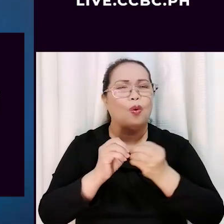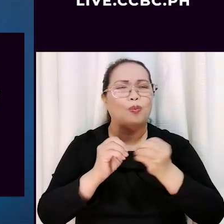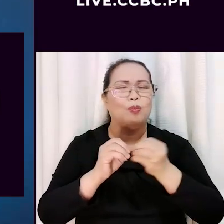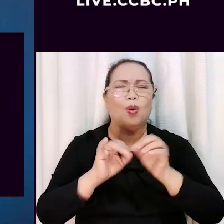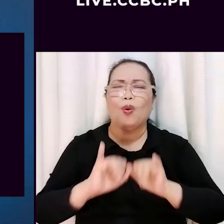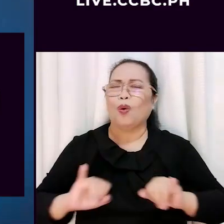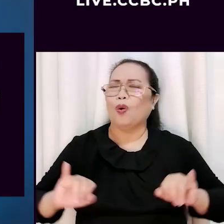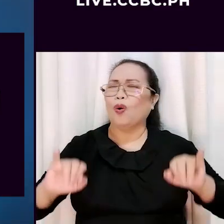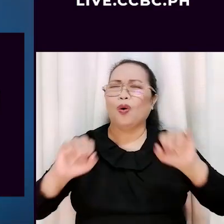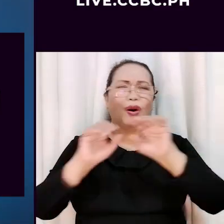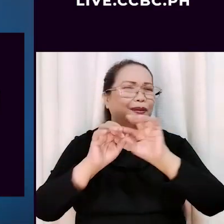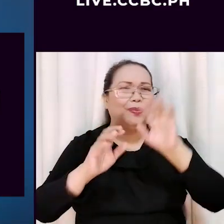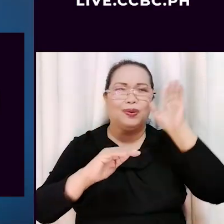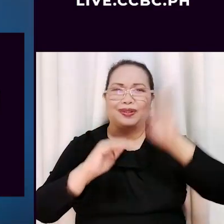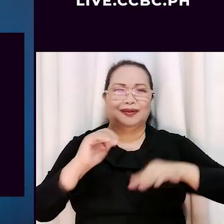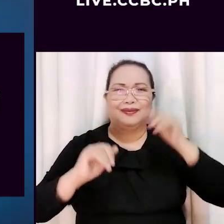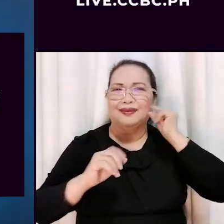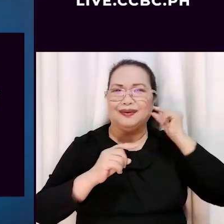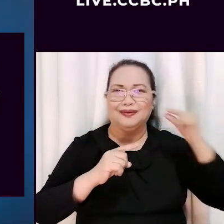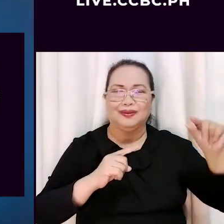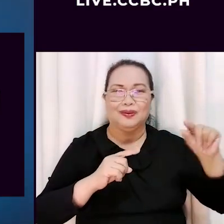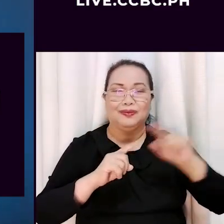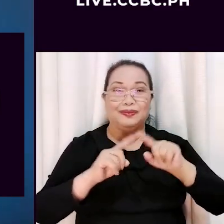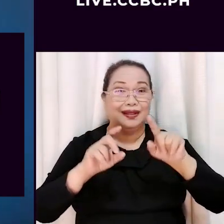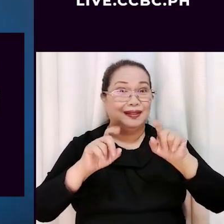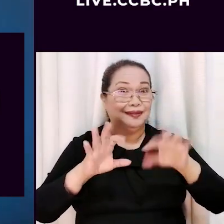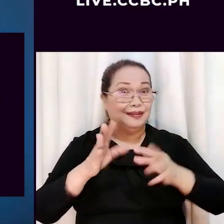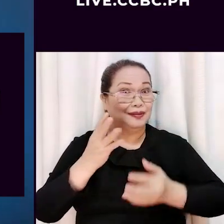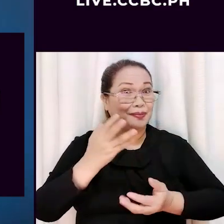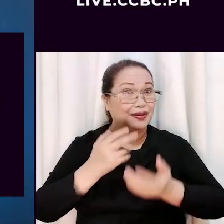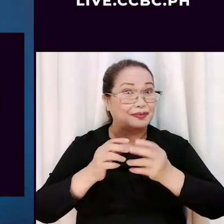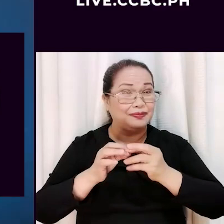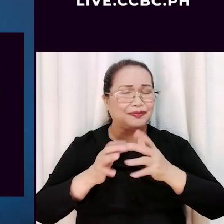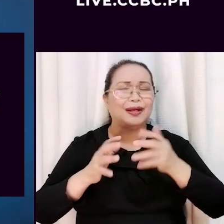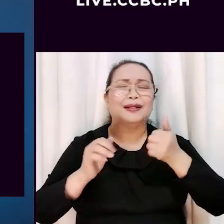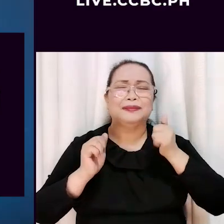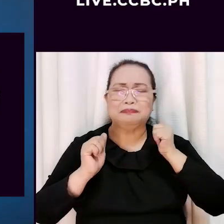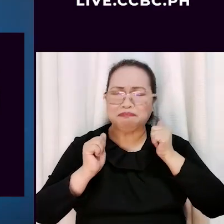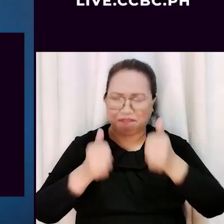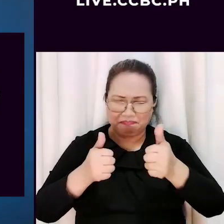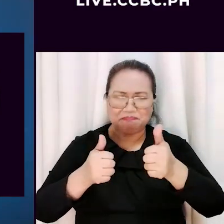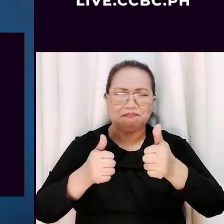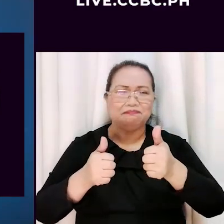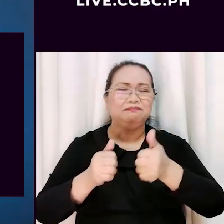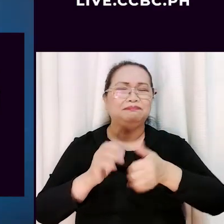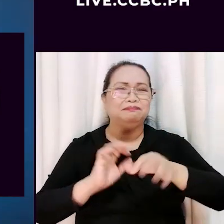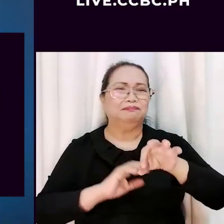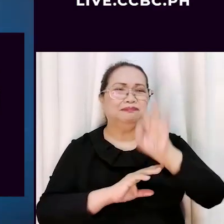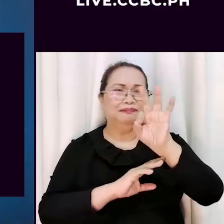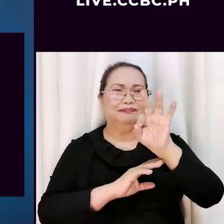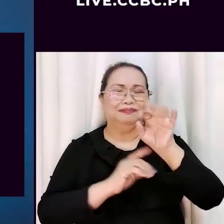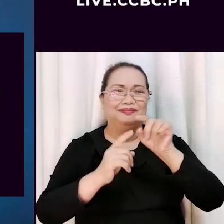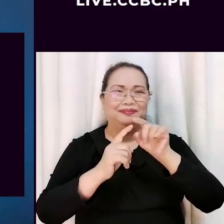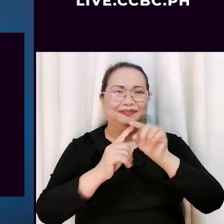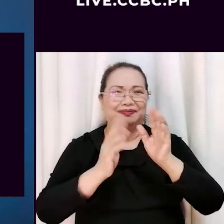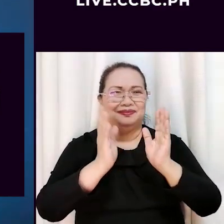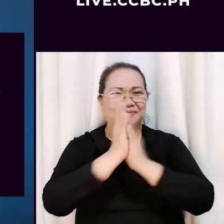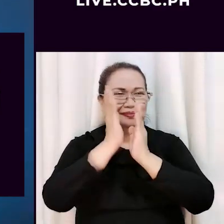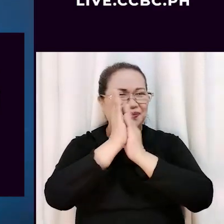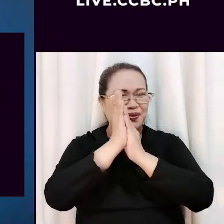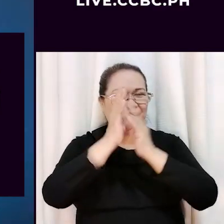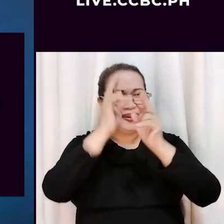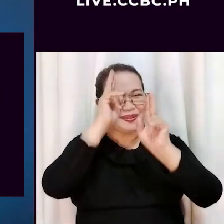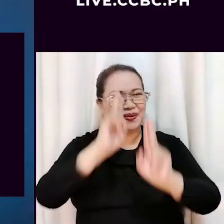than gold that perishes, though it is tested by fire, may be found to praise, honor,